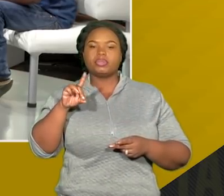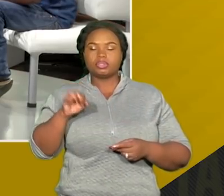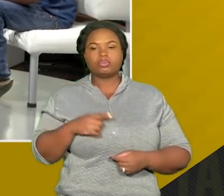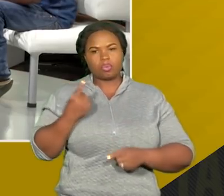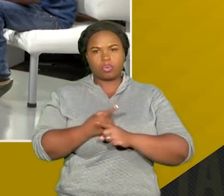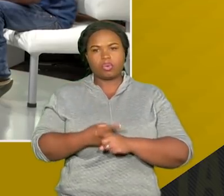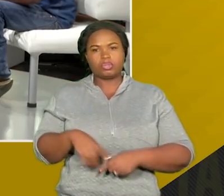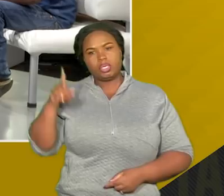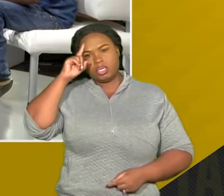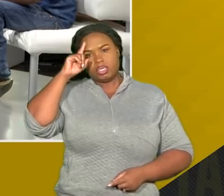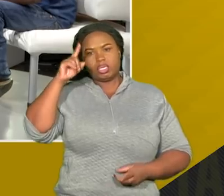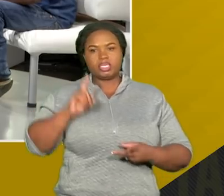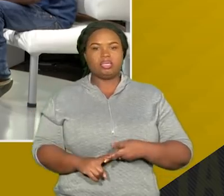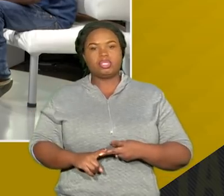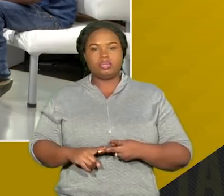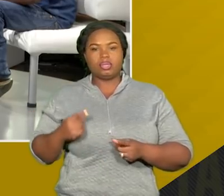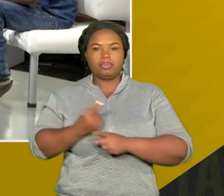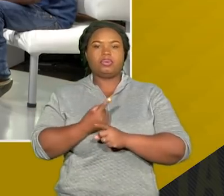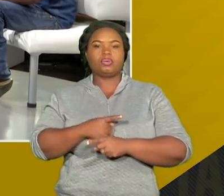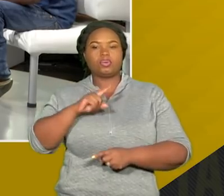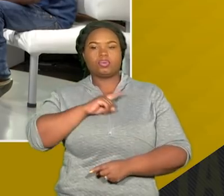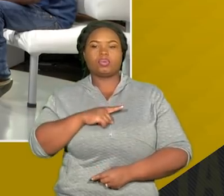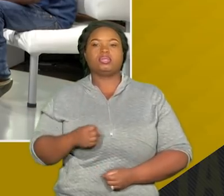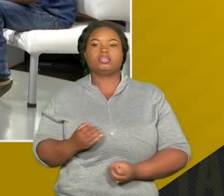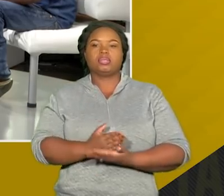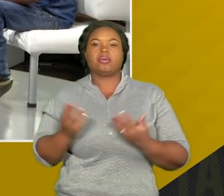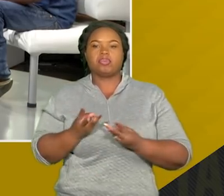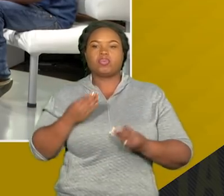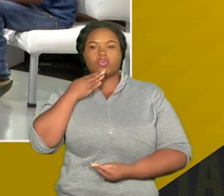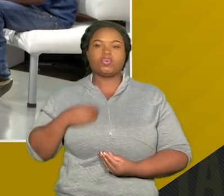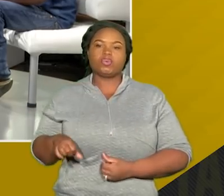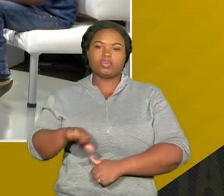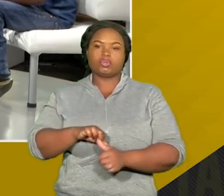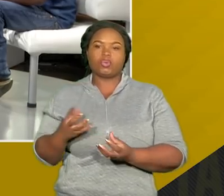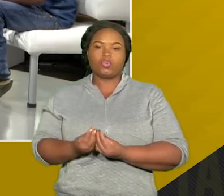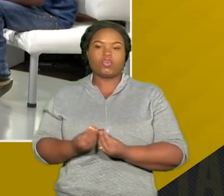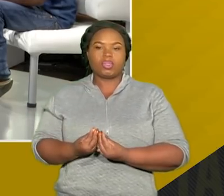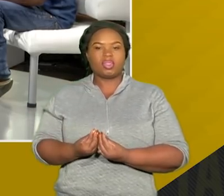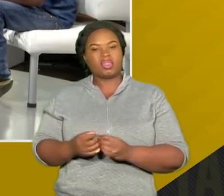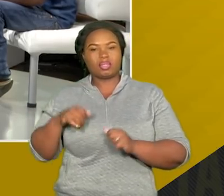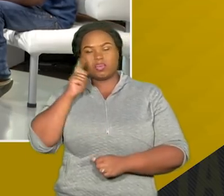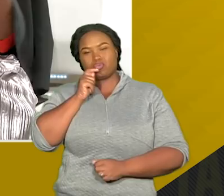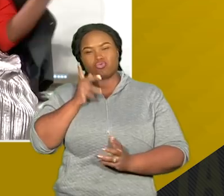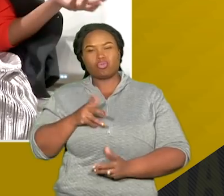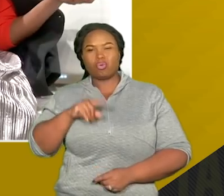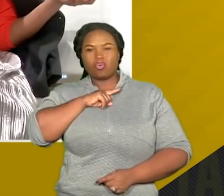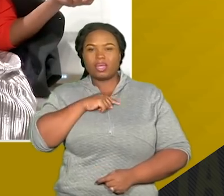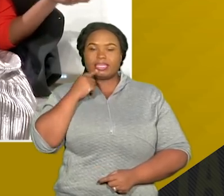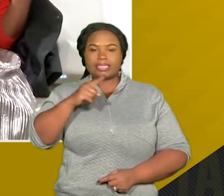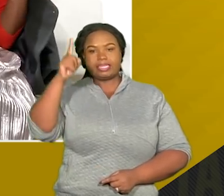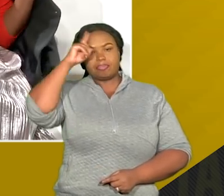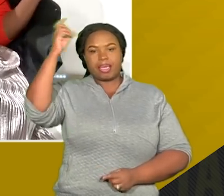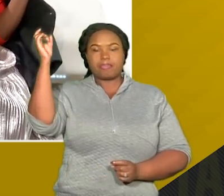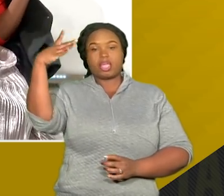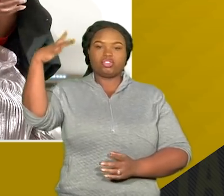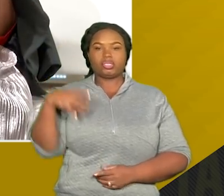element of black magic, and I worry about the associate. I say white magic. No. Yeah, but why it's a black magic again?